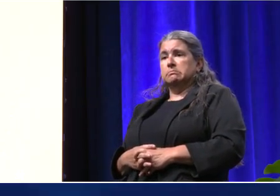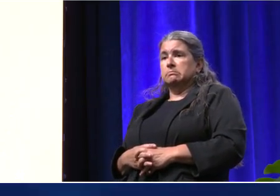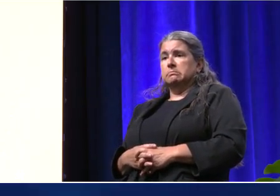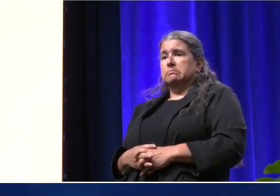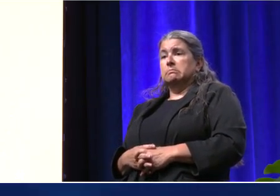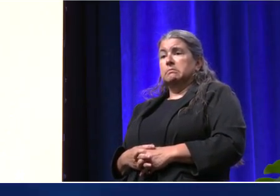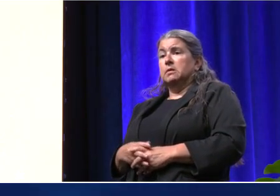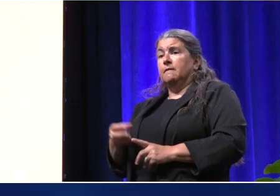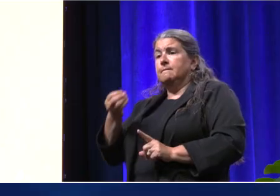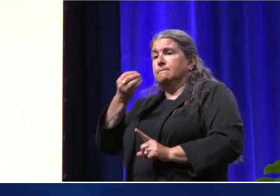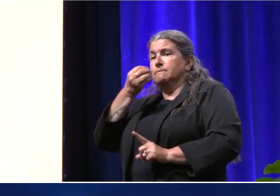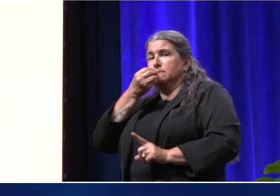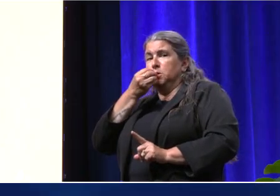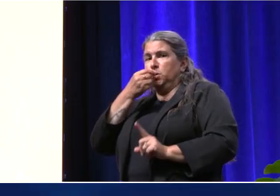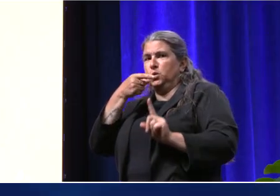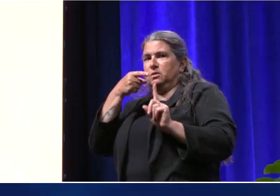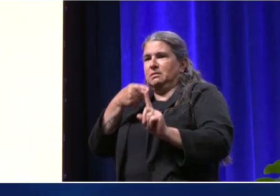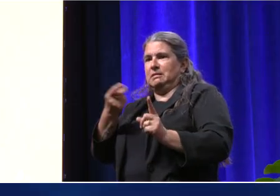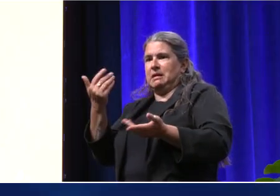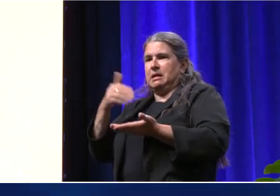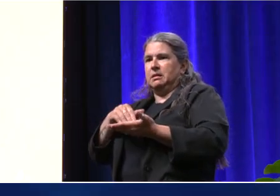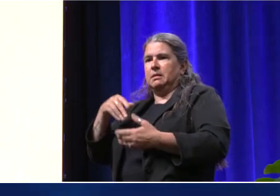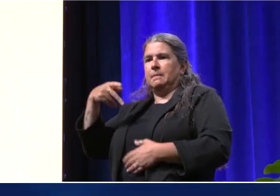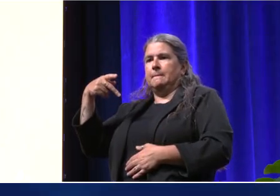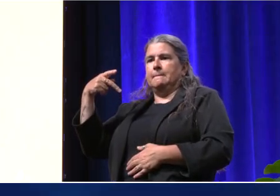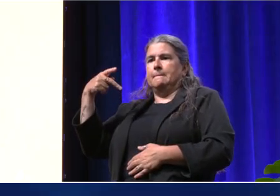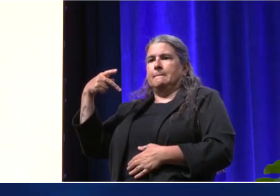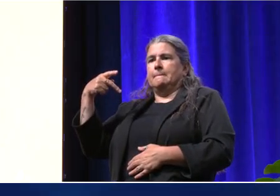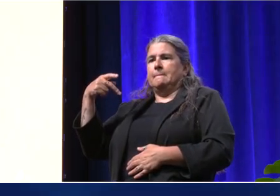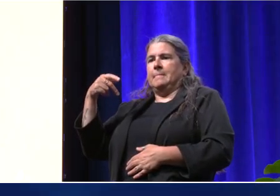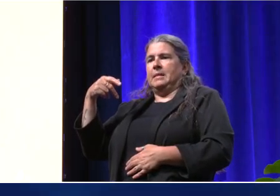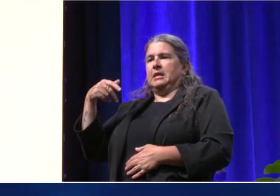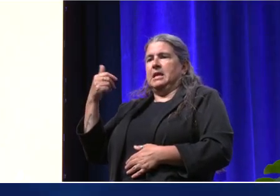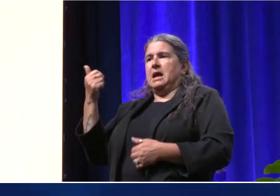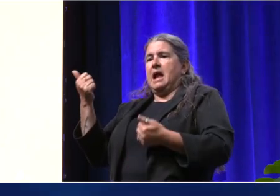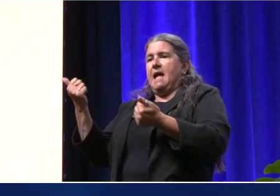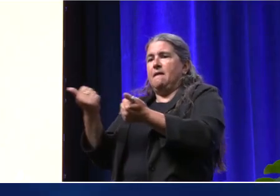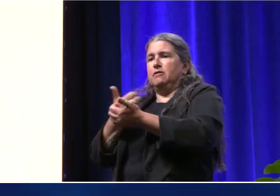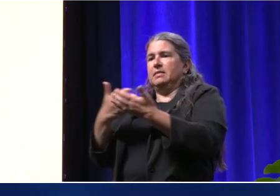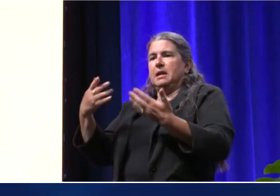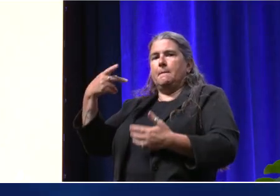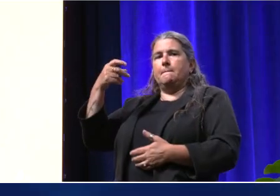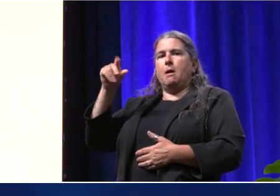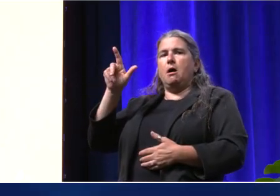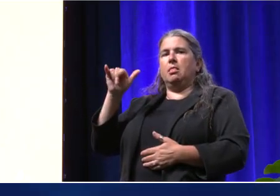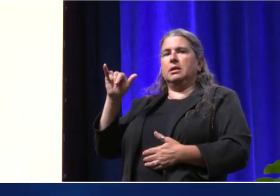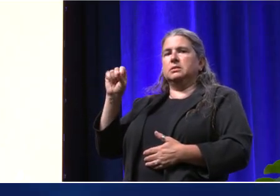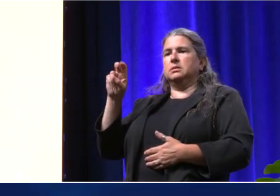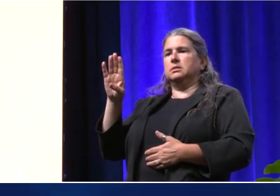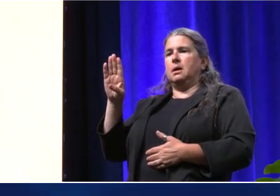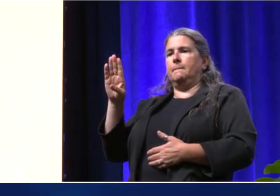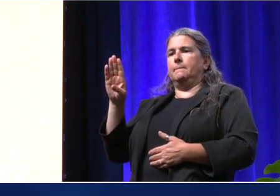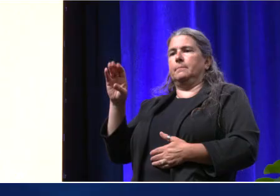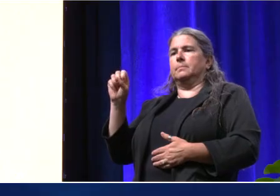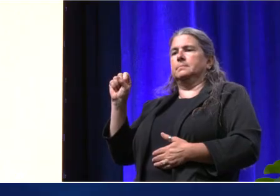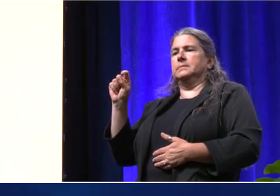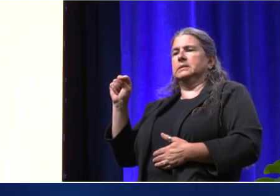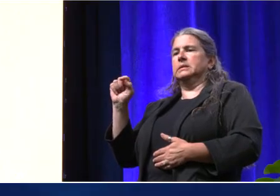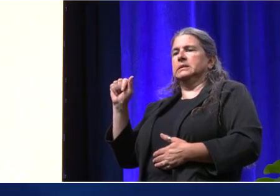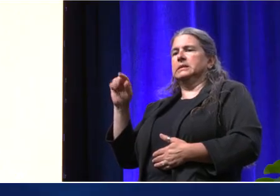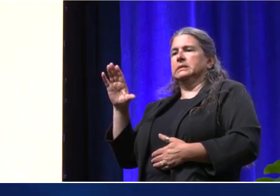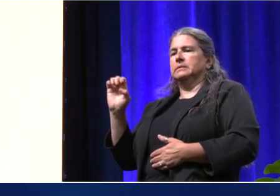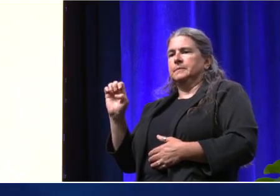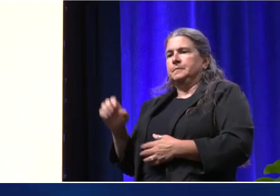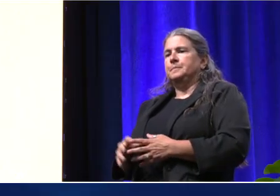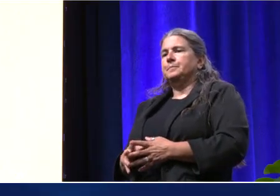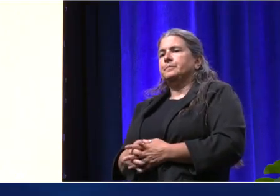food again. Number one, everything is polysubstance, except for meth and crack. Meth and crack in the US right now